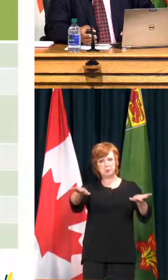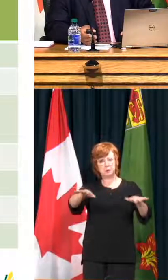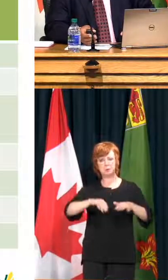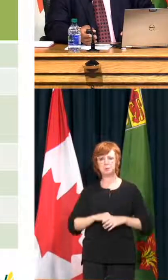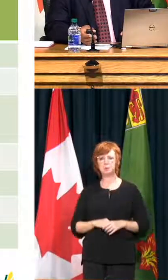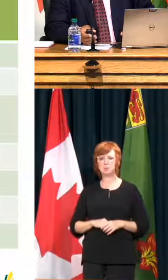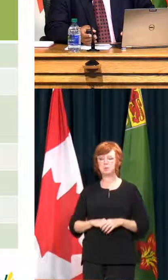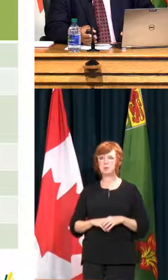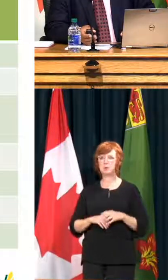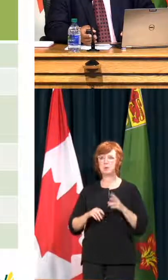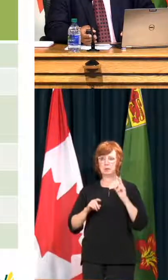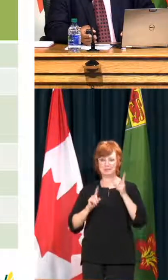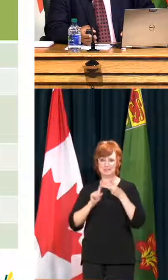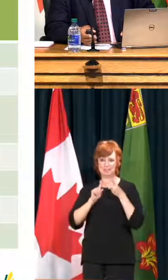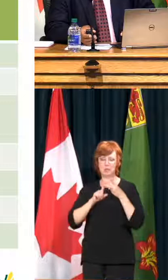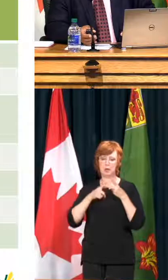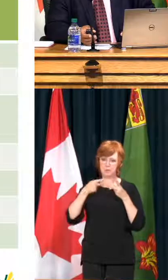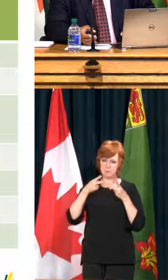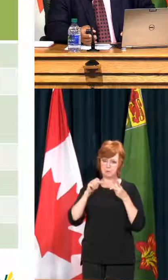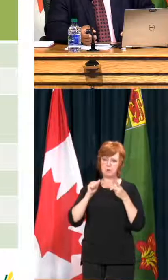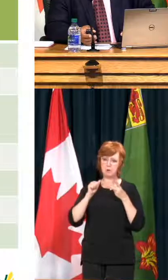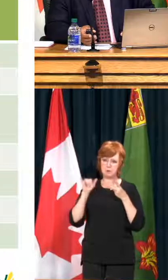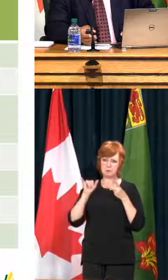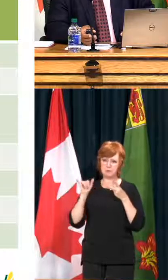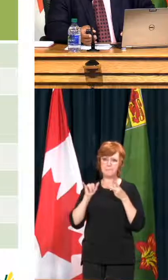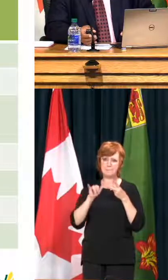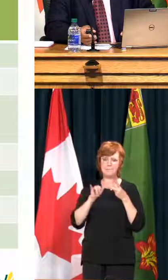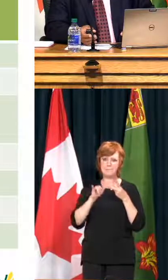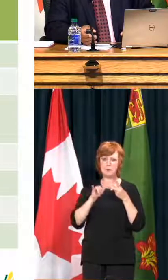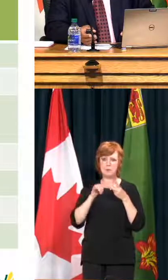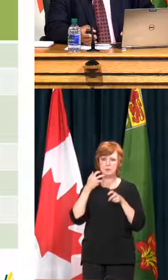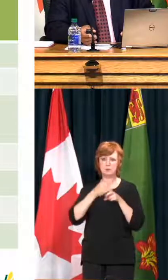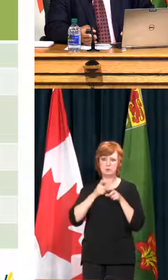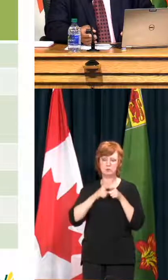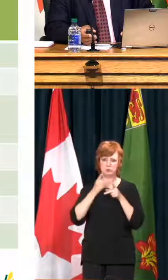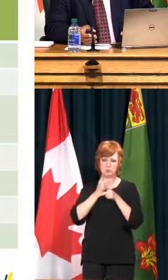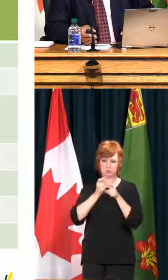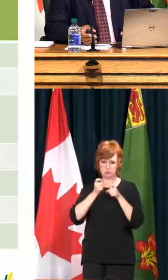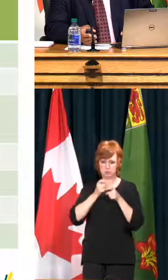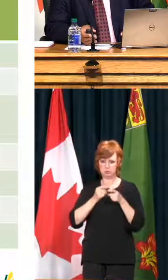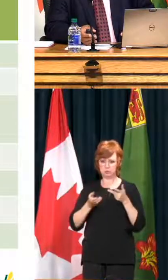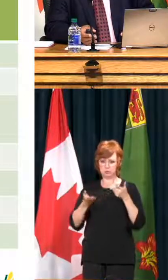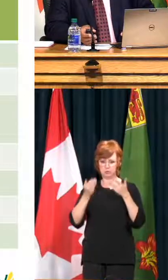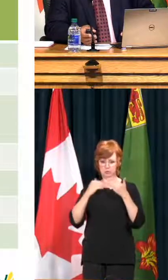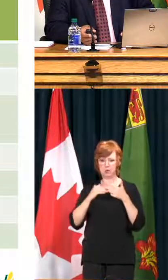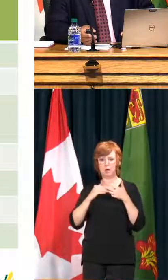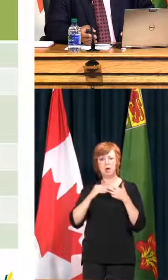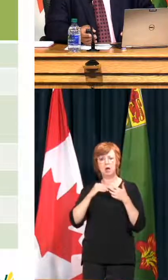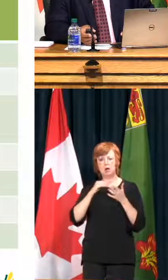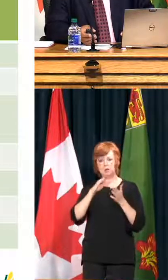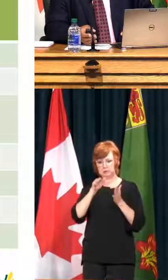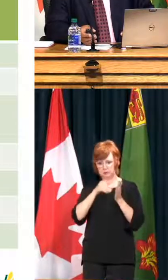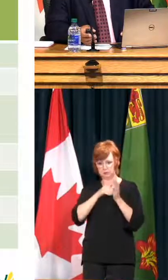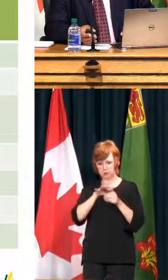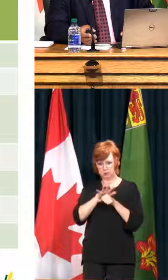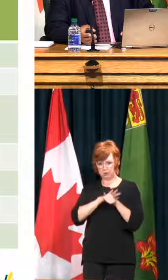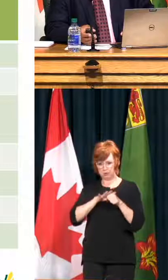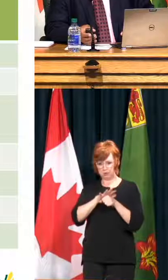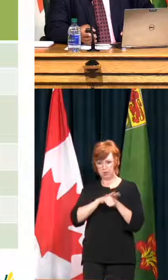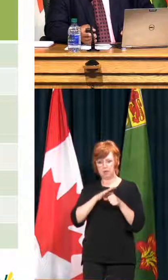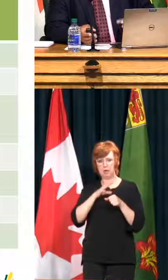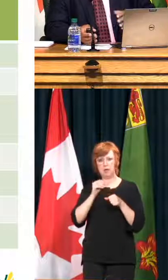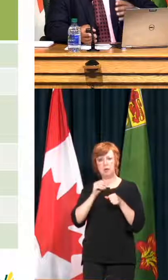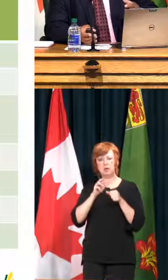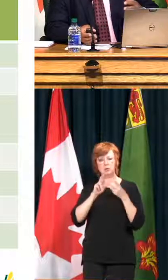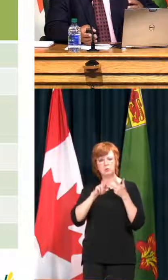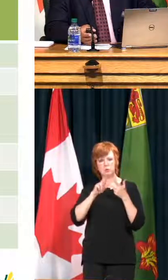investigations in the PA area. And then hospitalizations and deaths have been fairly low in central, Regina, and south